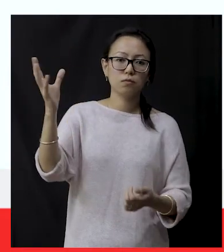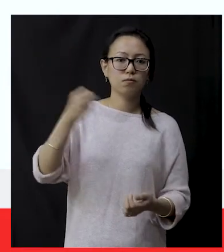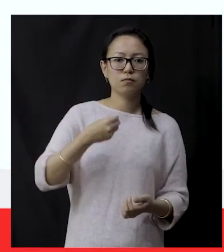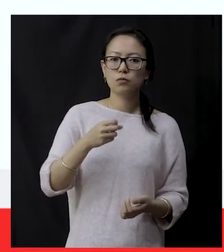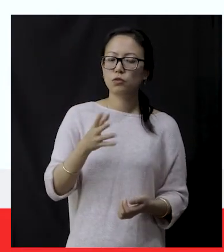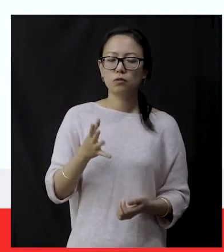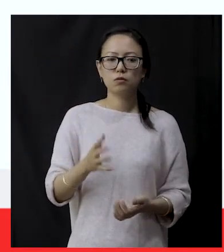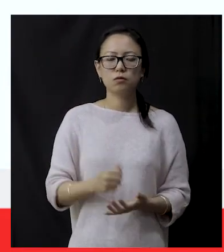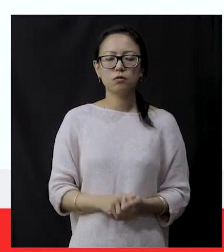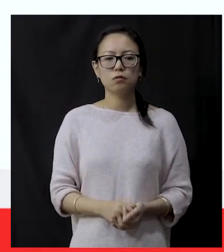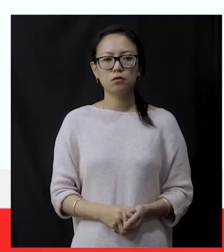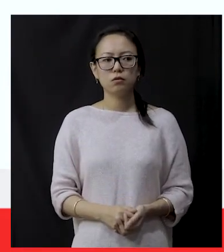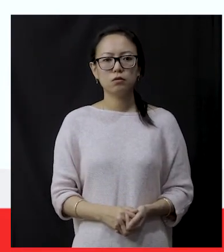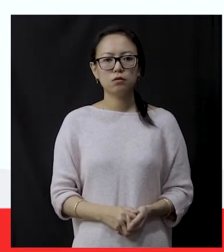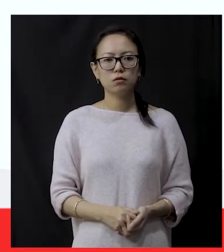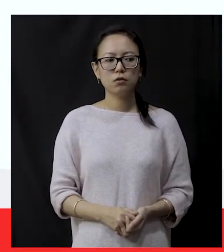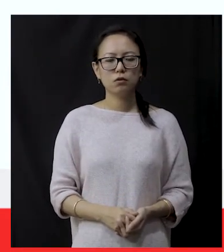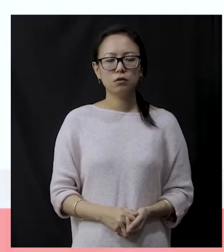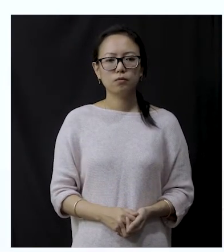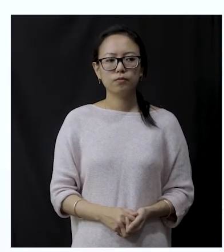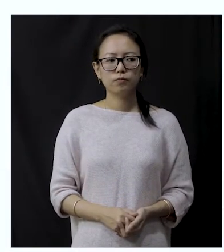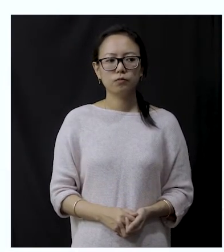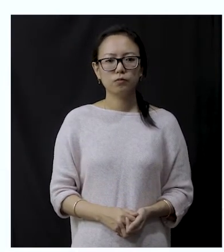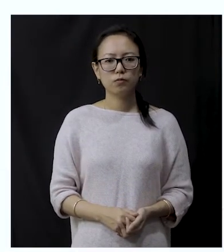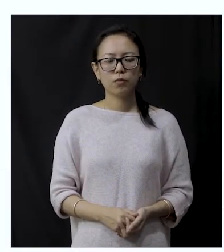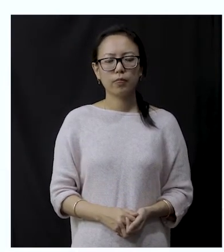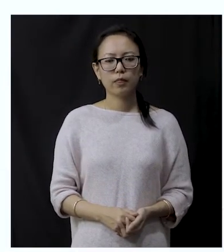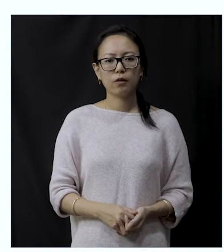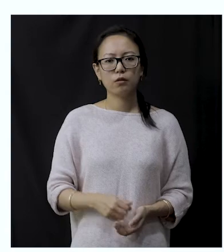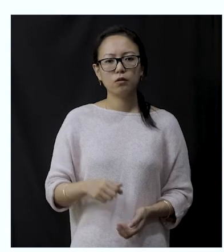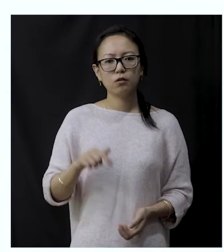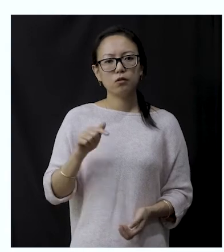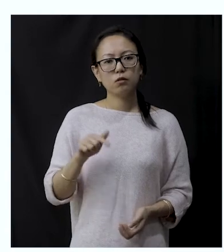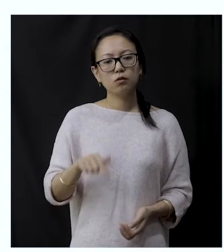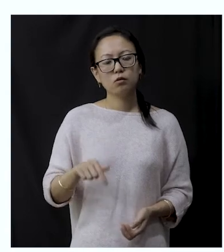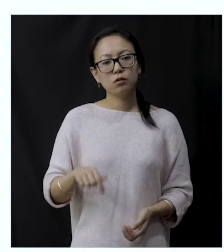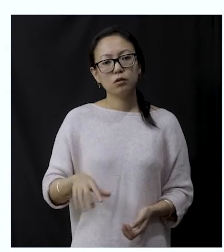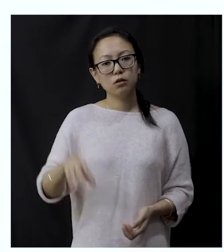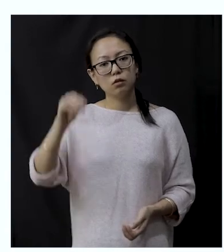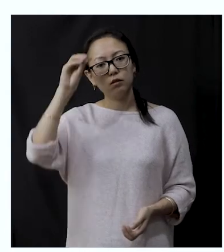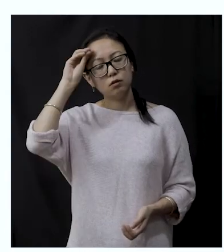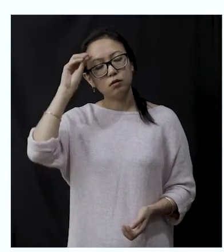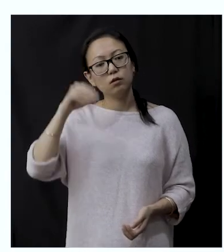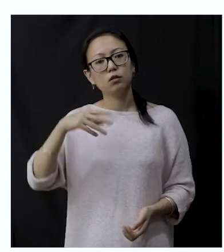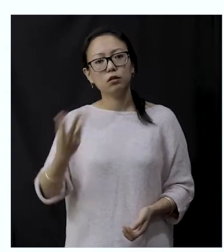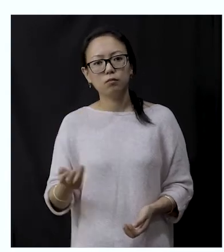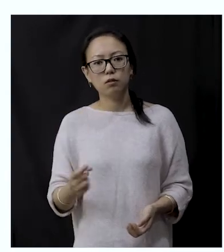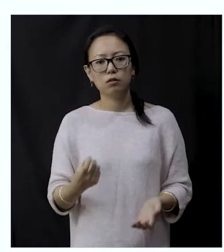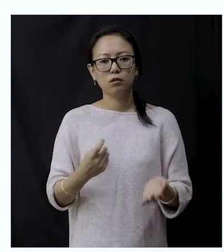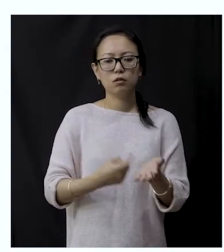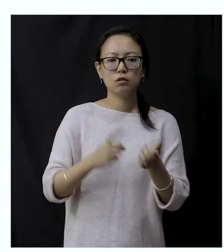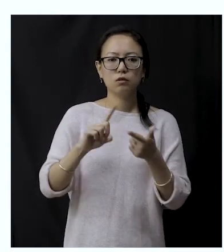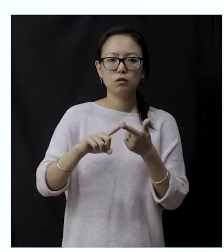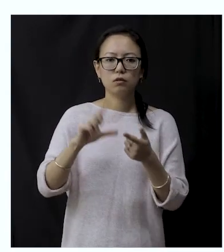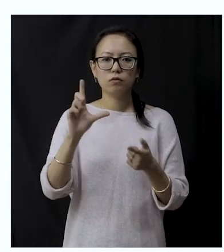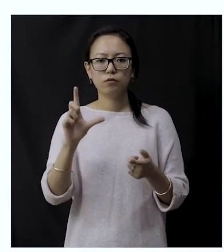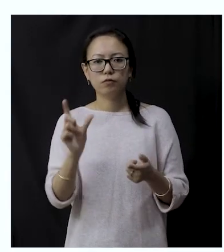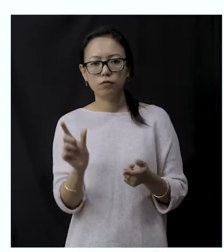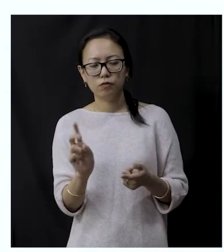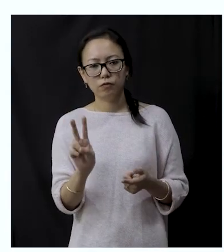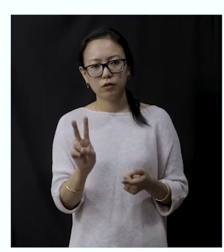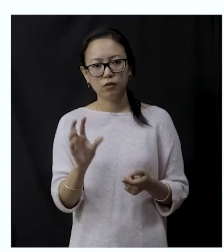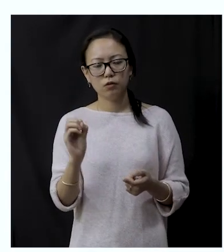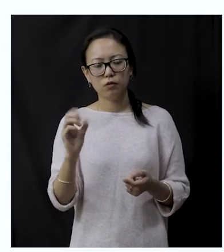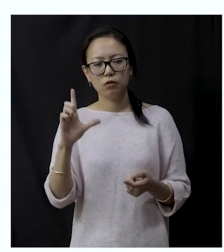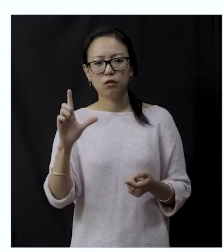Okay? So students, we have learned about revolution and rotation of the Earth. Now